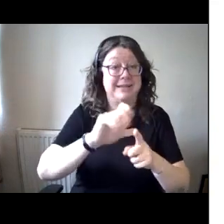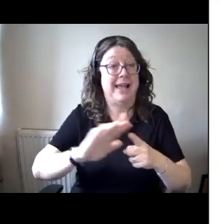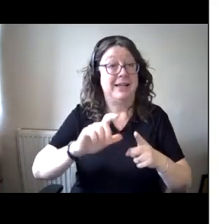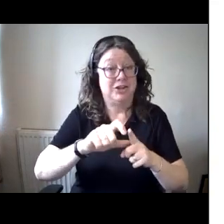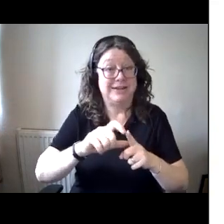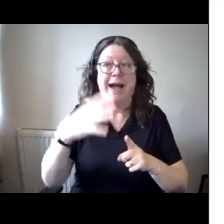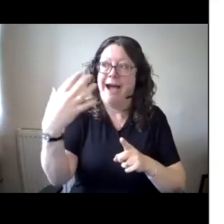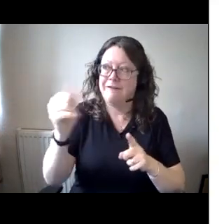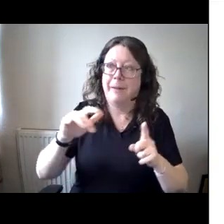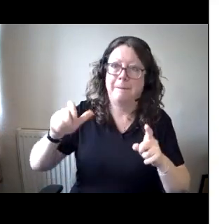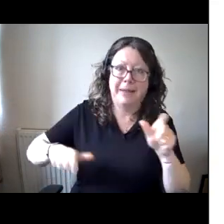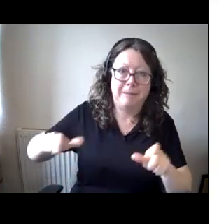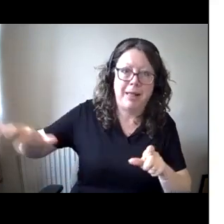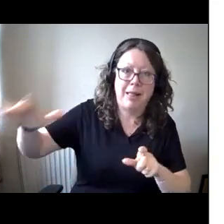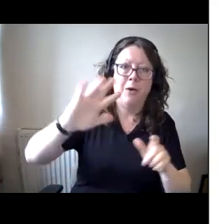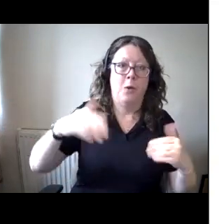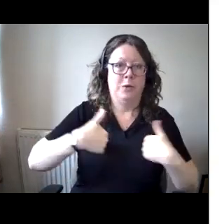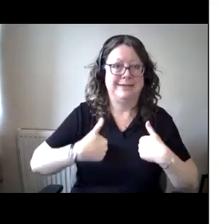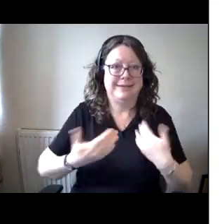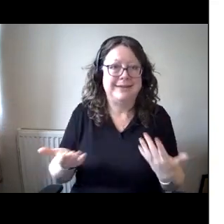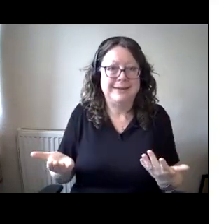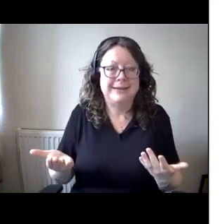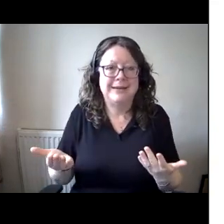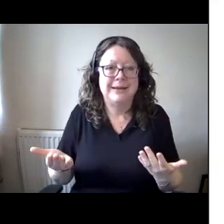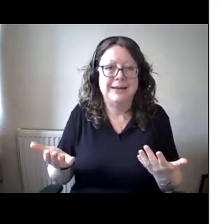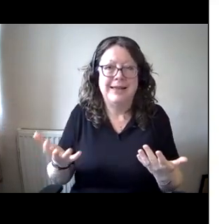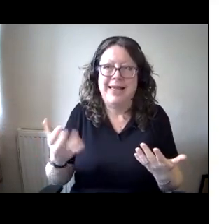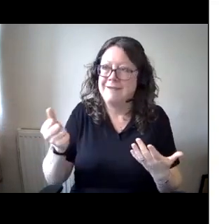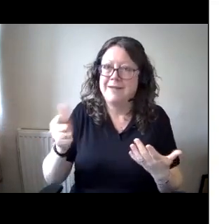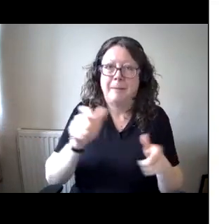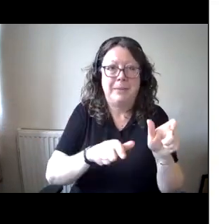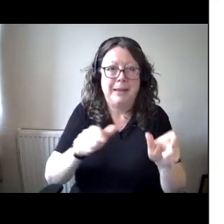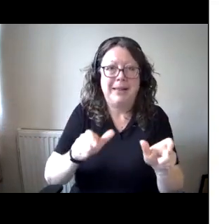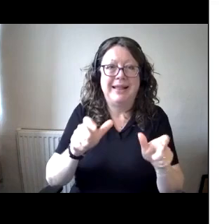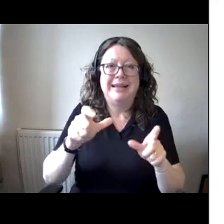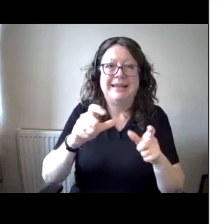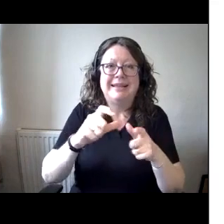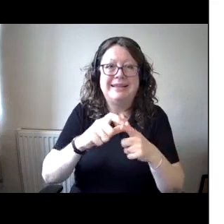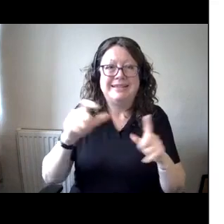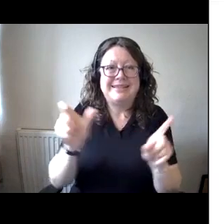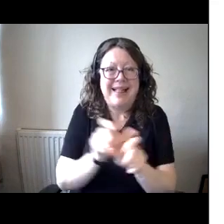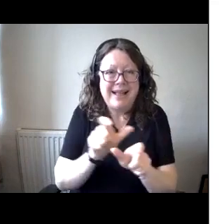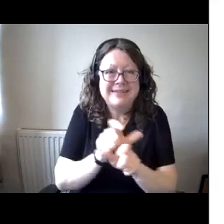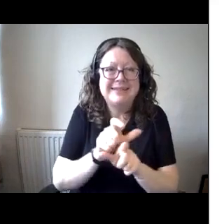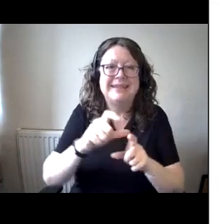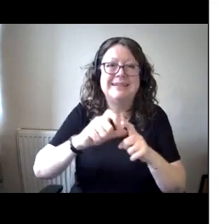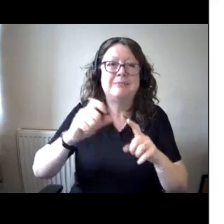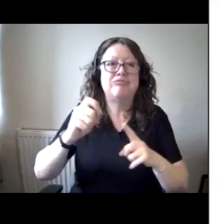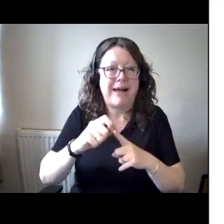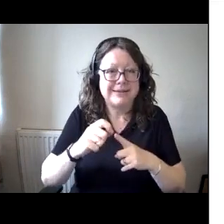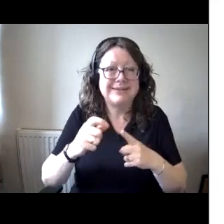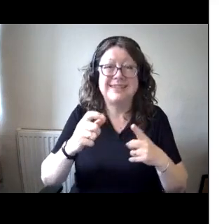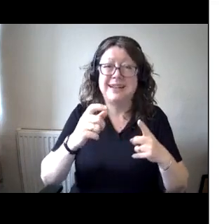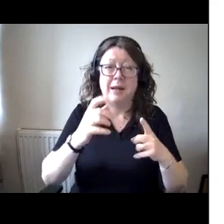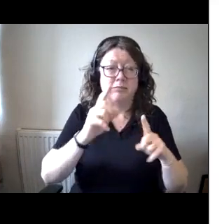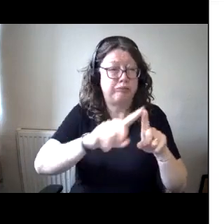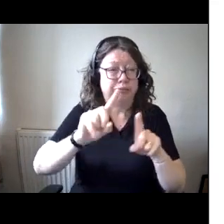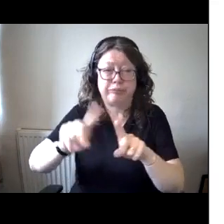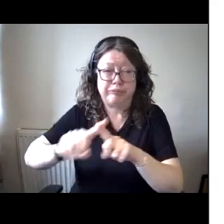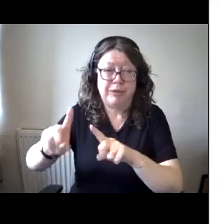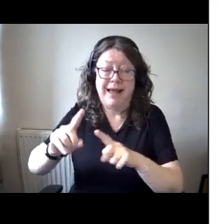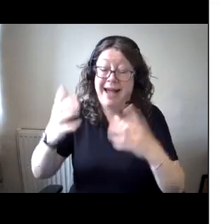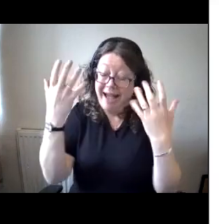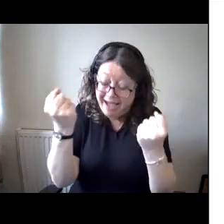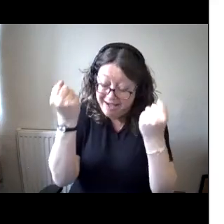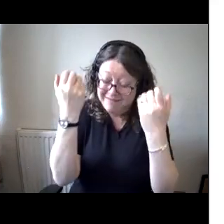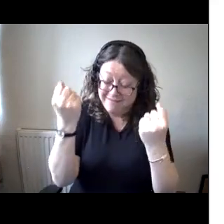autistic people, there are dyspraxic people, people with dyslexia, all of the above. All of these things absolutely exist. We